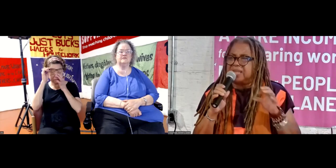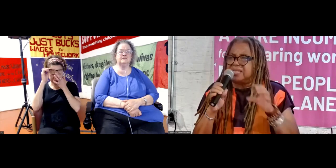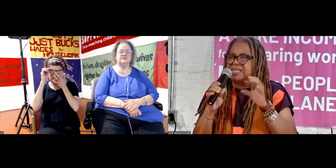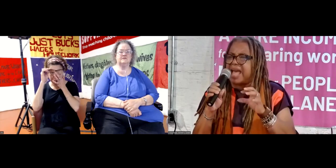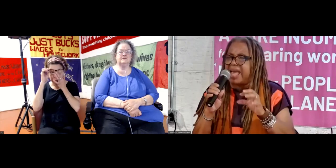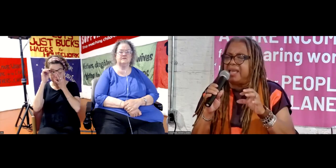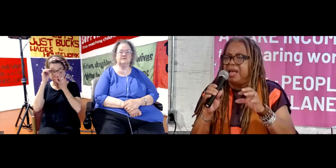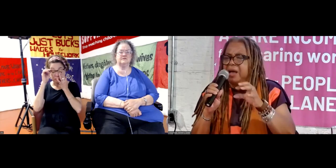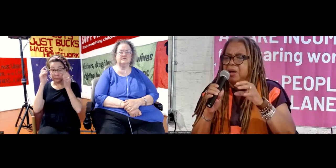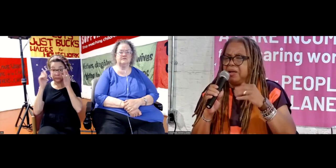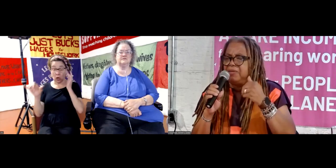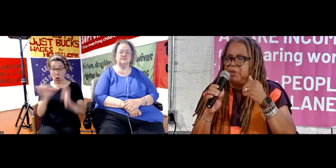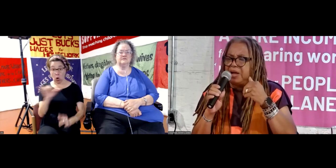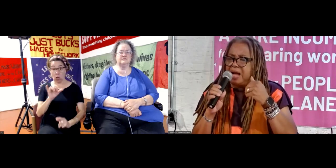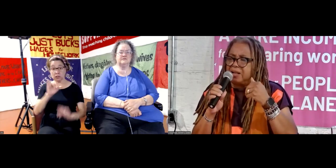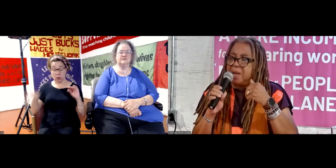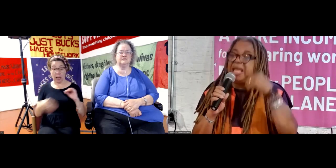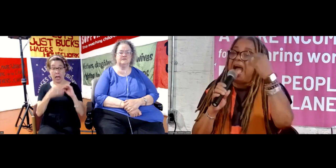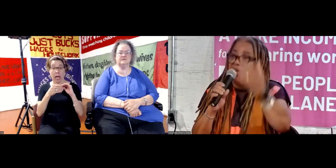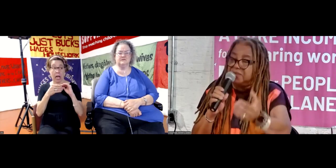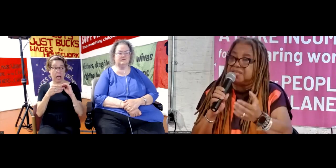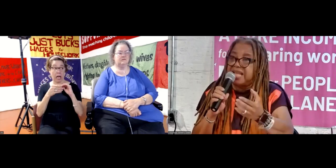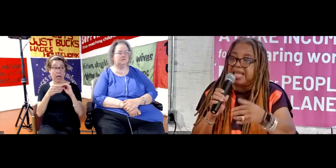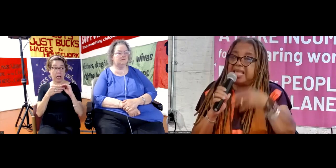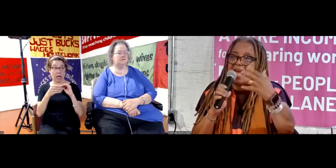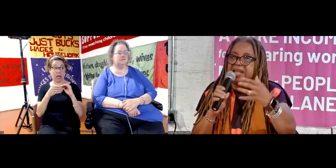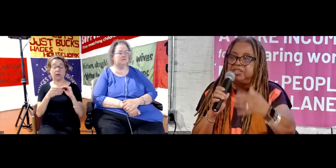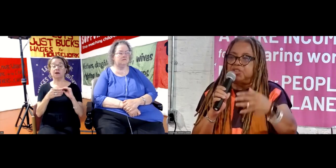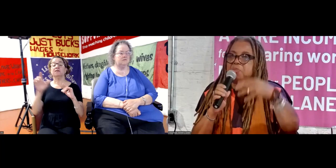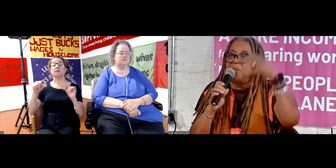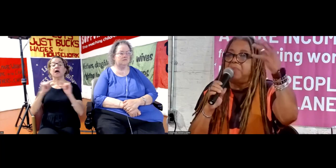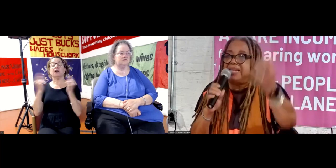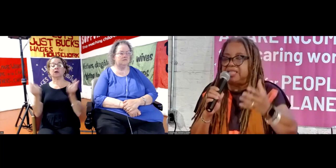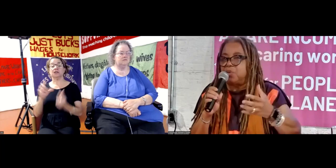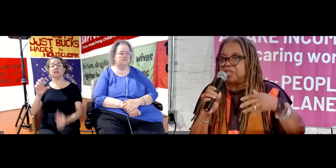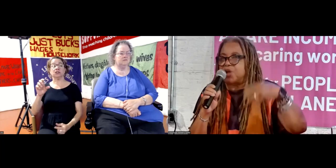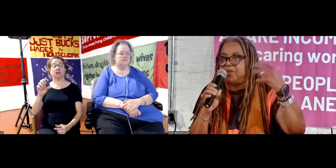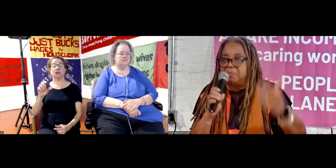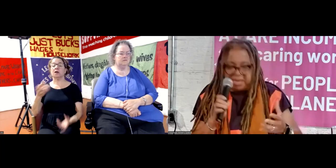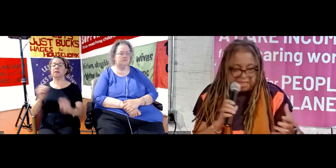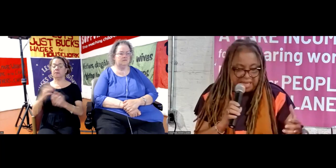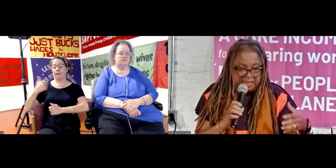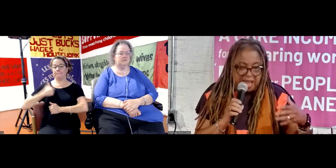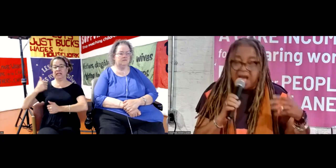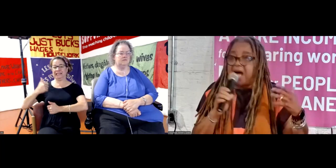Also, just to say, coming out of SNCC and getting into the more militant, what's called the militant